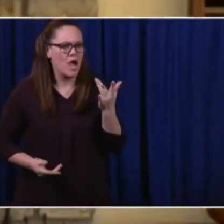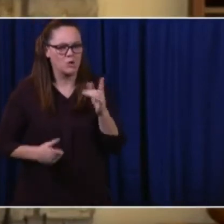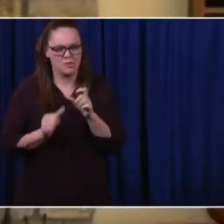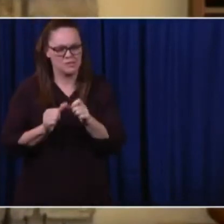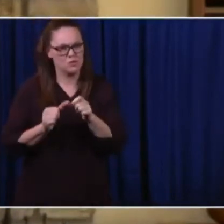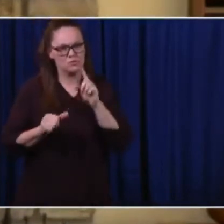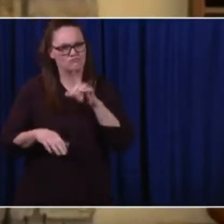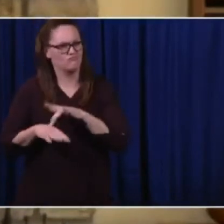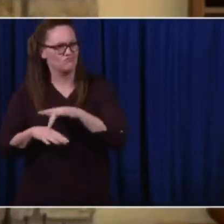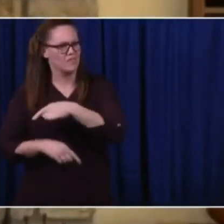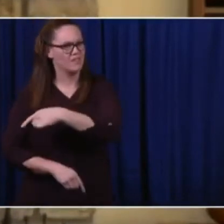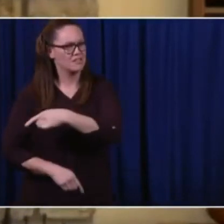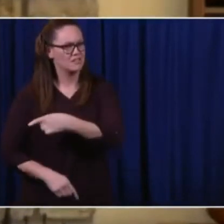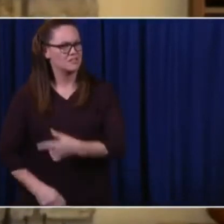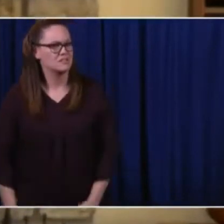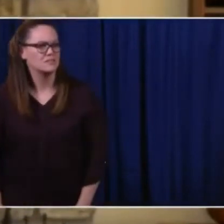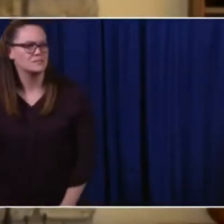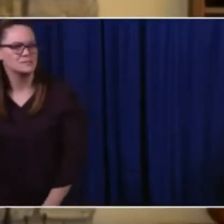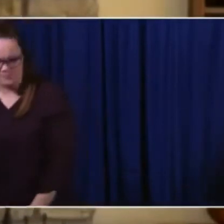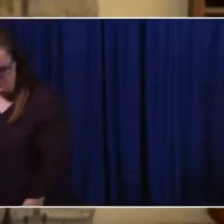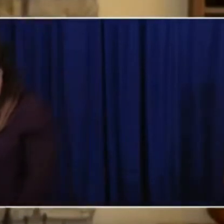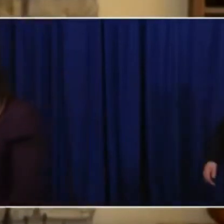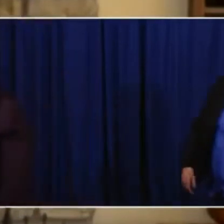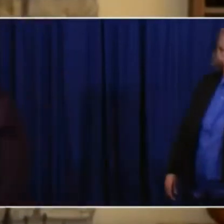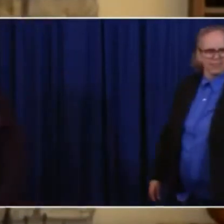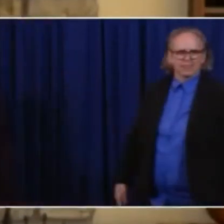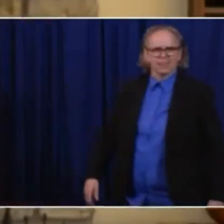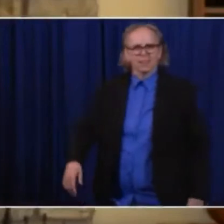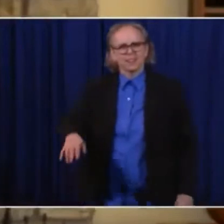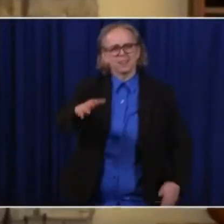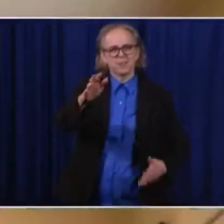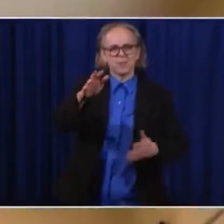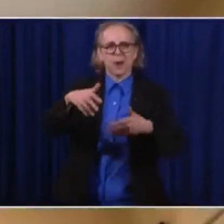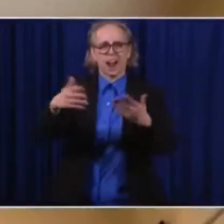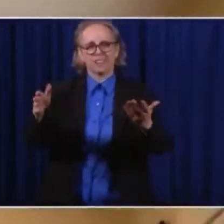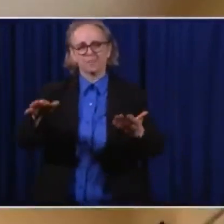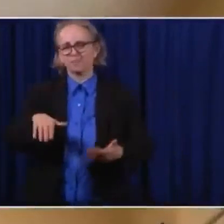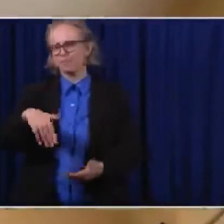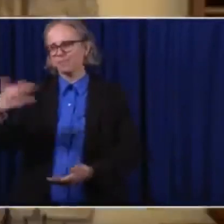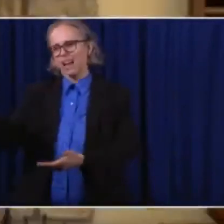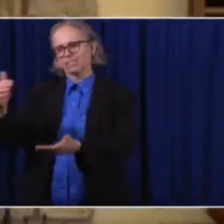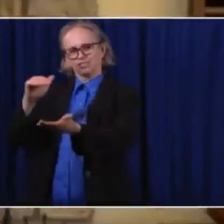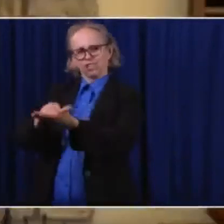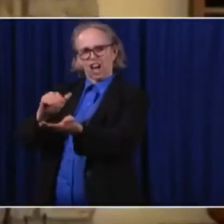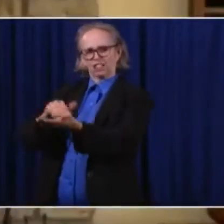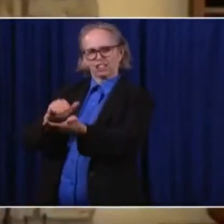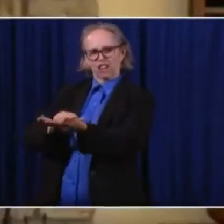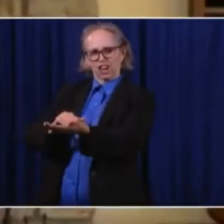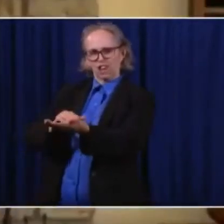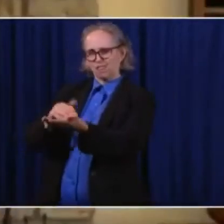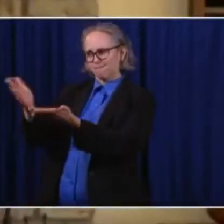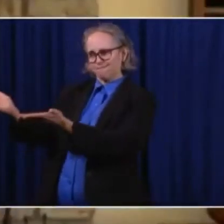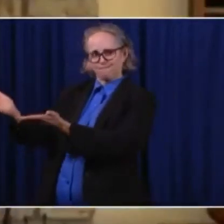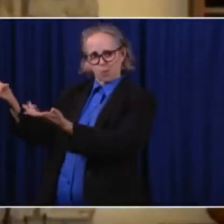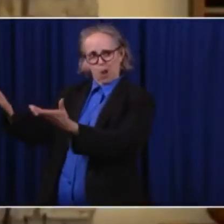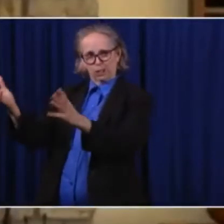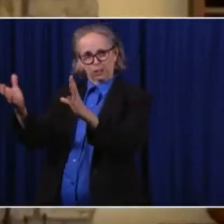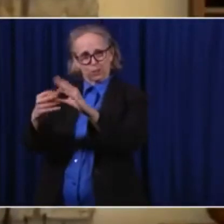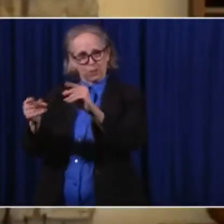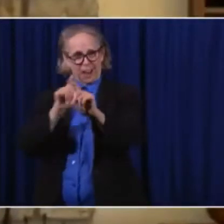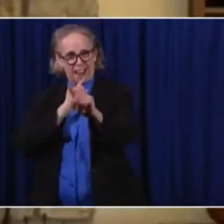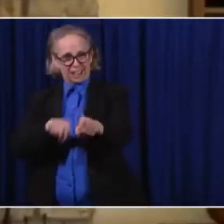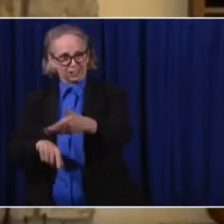Well, I'm going to refer to our doctors. Doctor still on? I am indeed, yeah. All right. Bruce, you want to answer that to Jack? Yeah, I